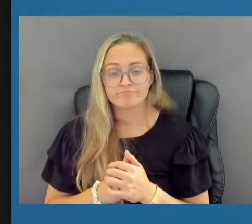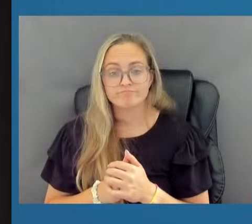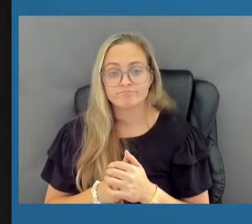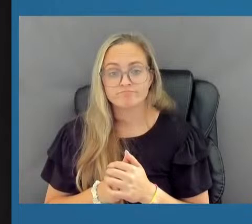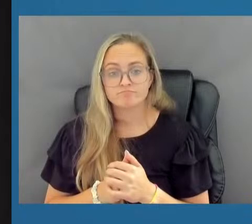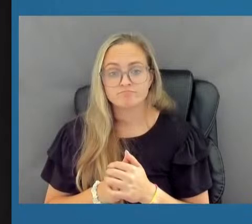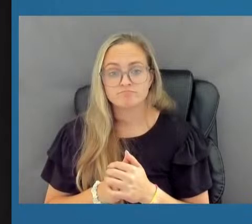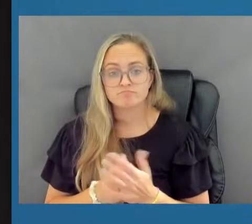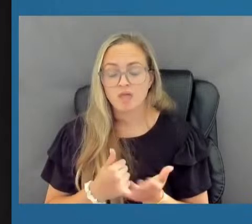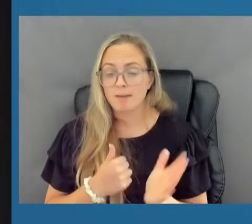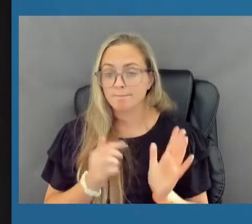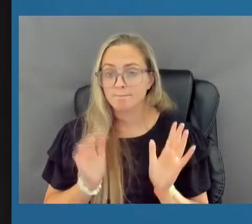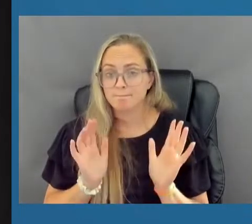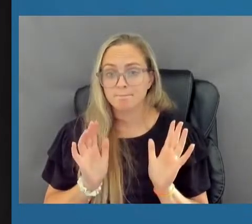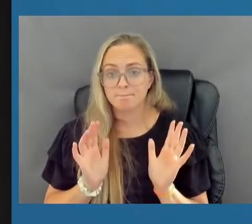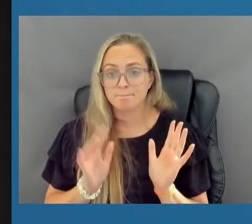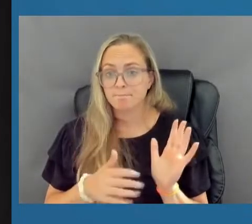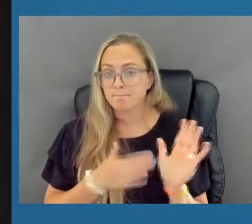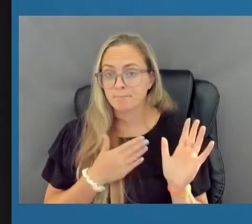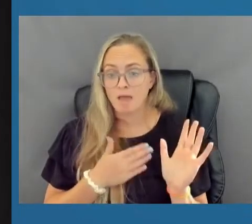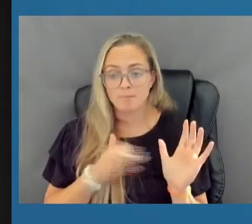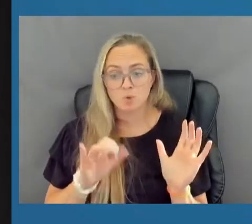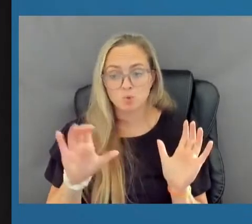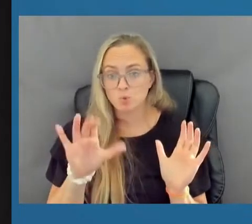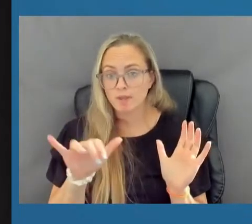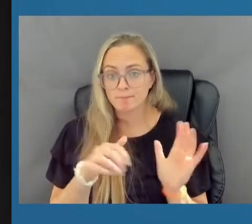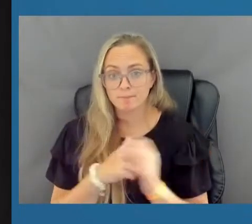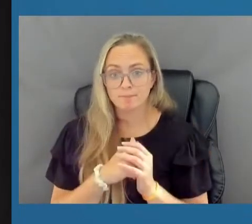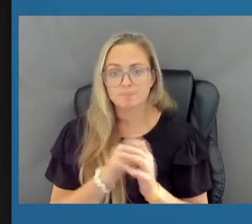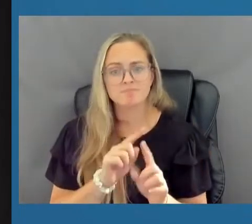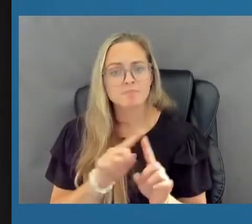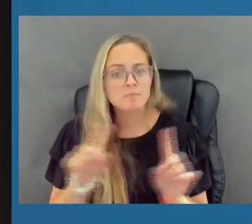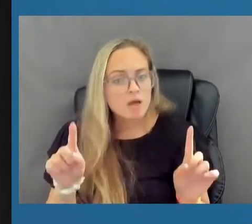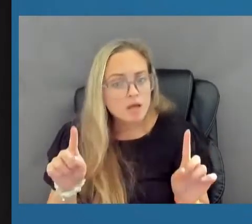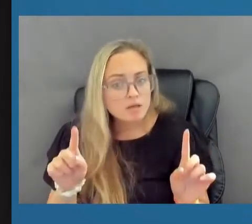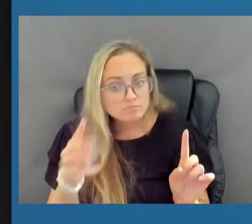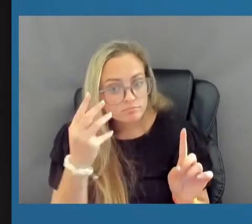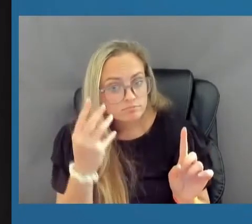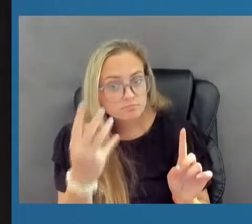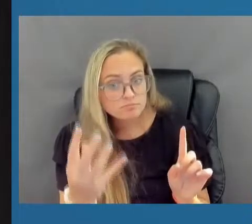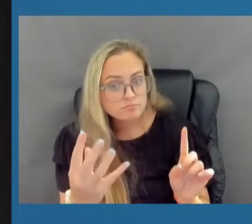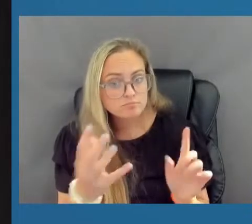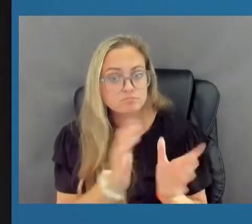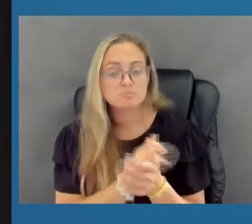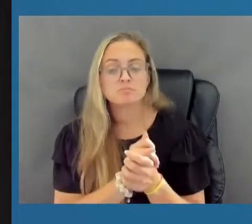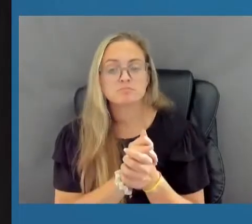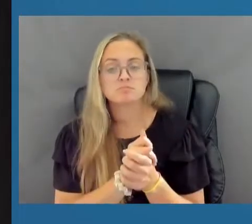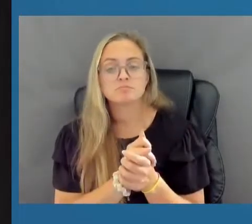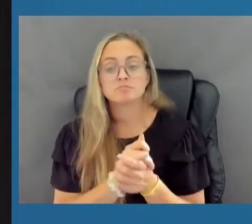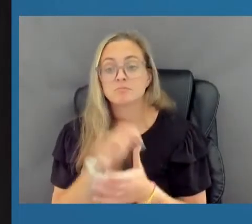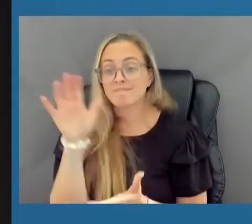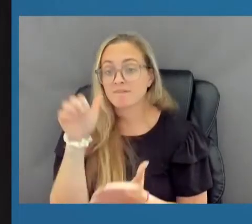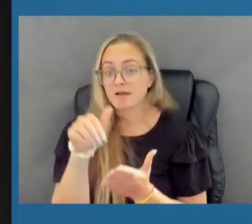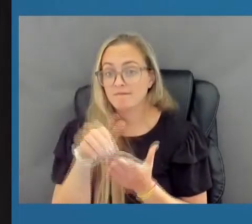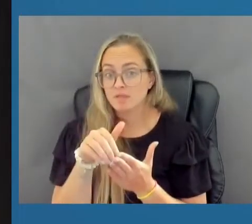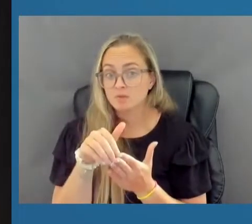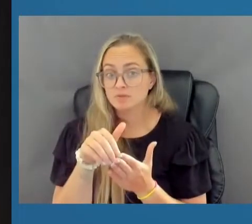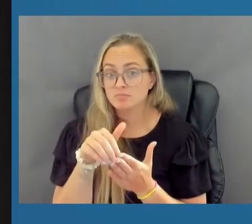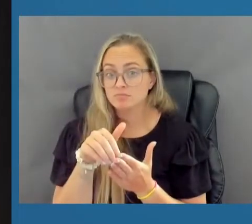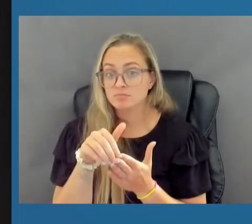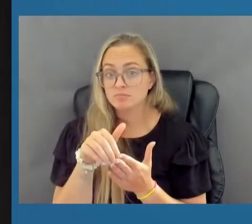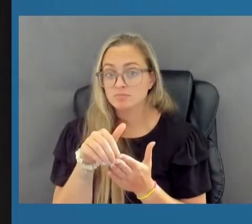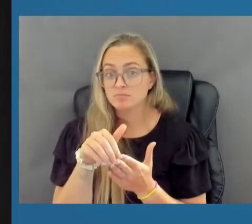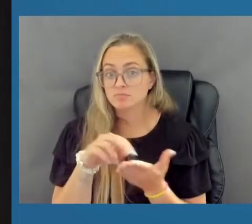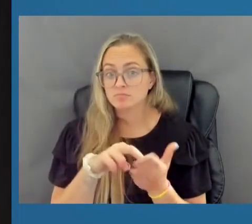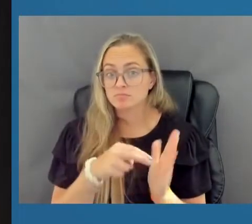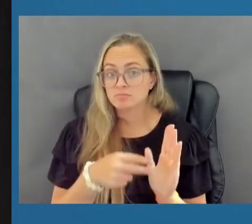I'm so happy we could do that. But you know what, my friends? We put $5,000 in. They're